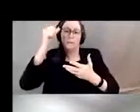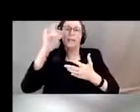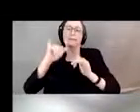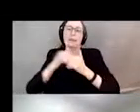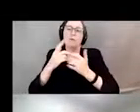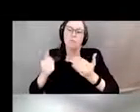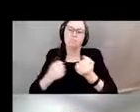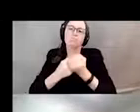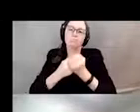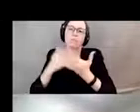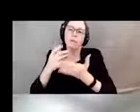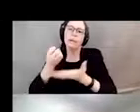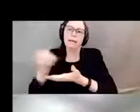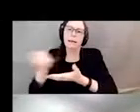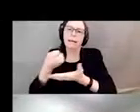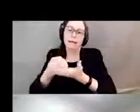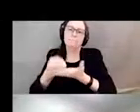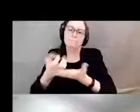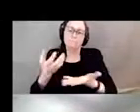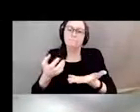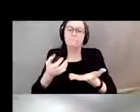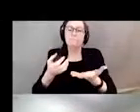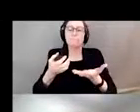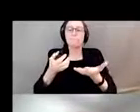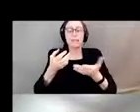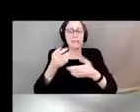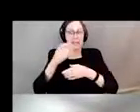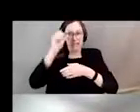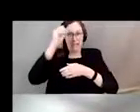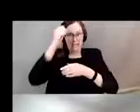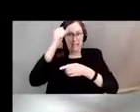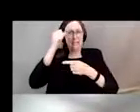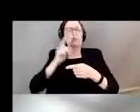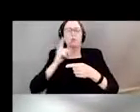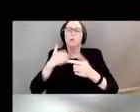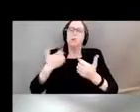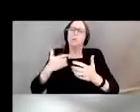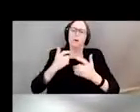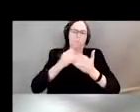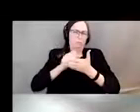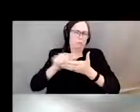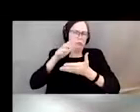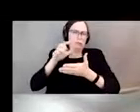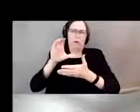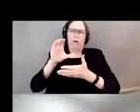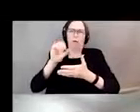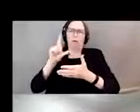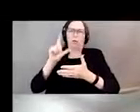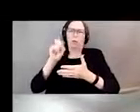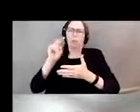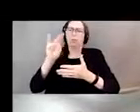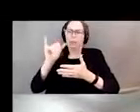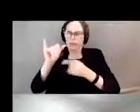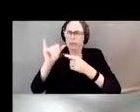economy. And India is, at that time, the richest colony that Great Britain has. This is